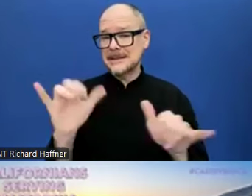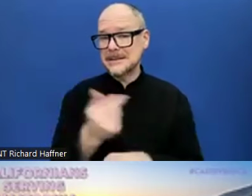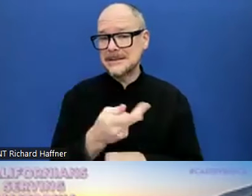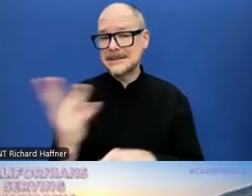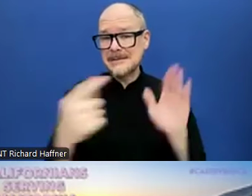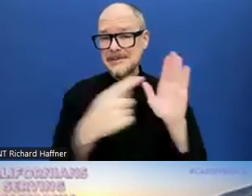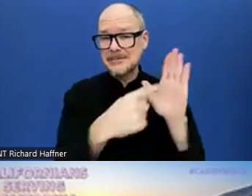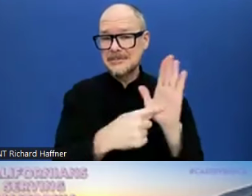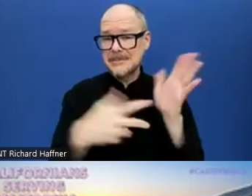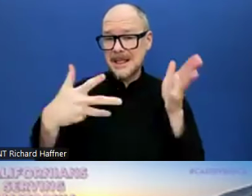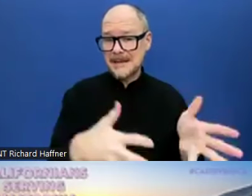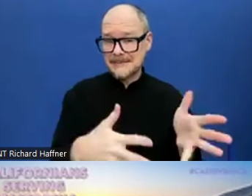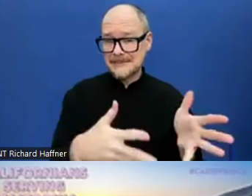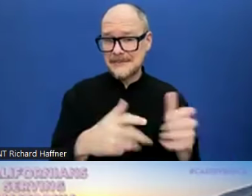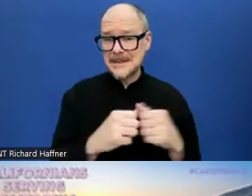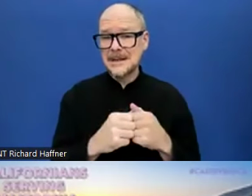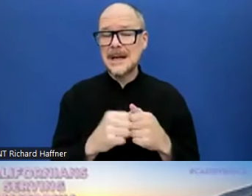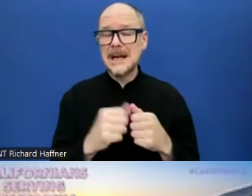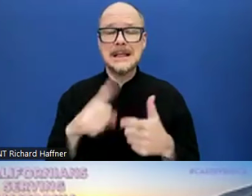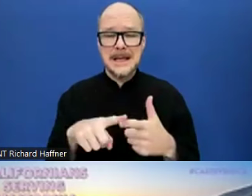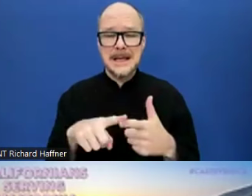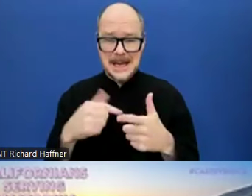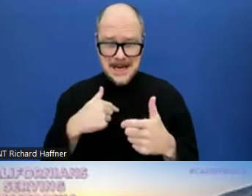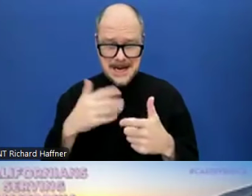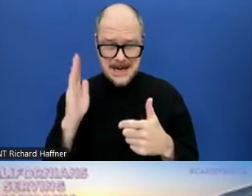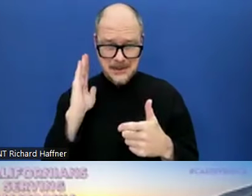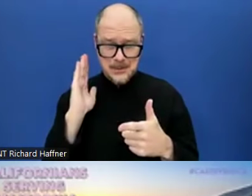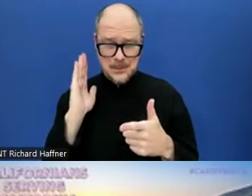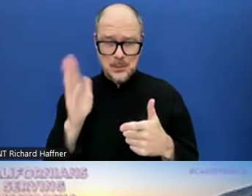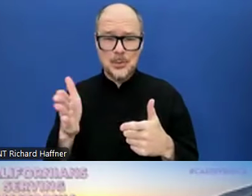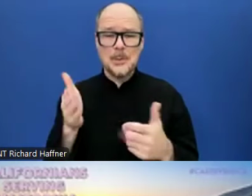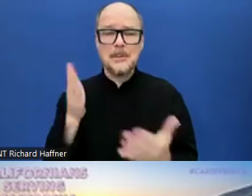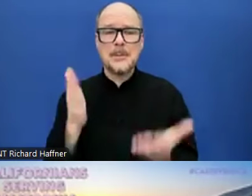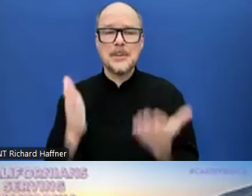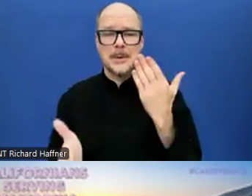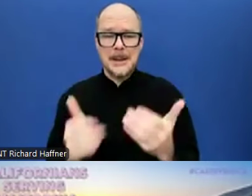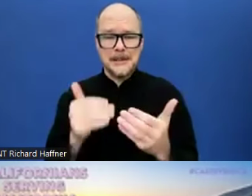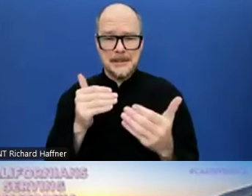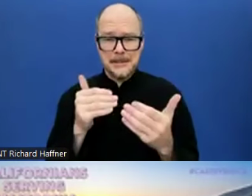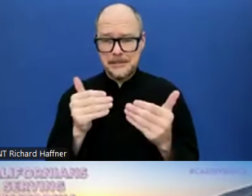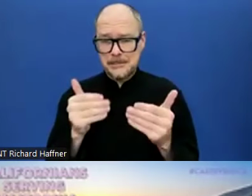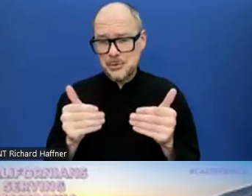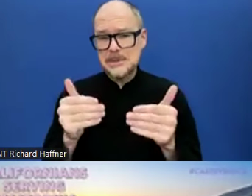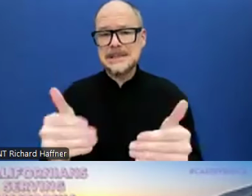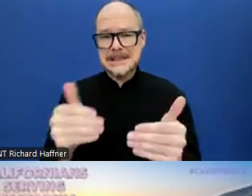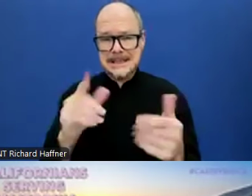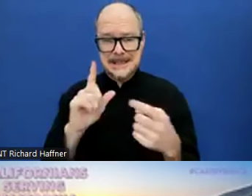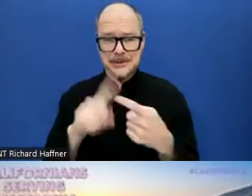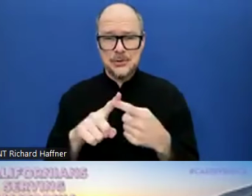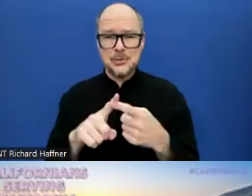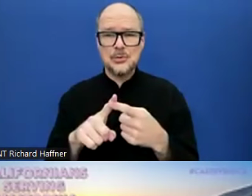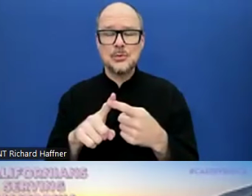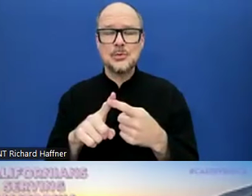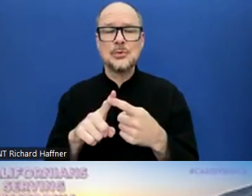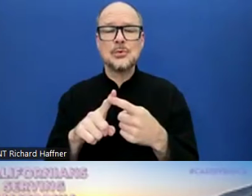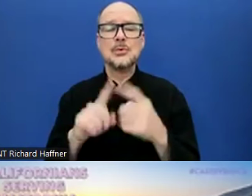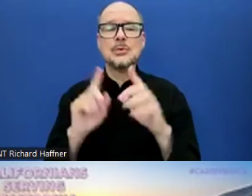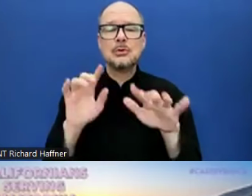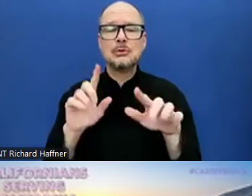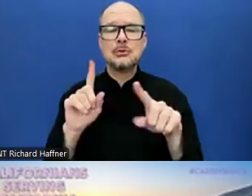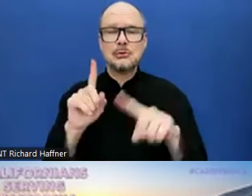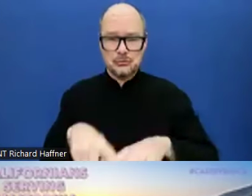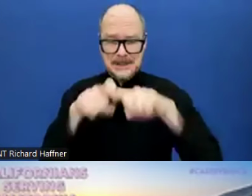address, I will likely proceed, unless you have objection, to recess this meeting at